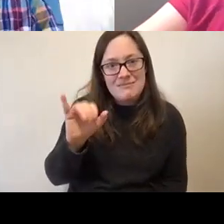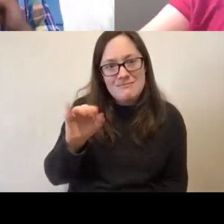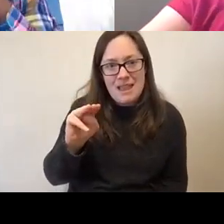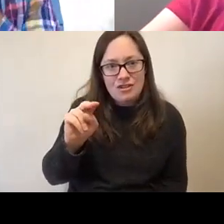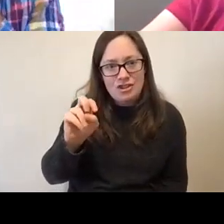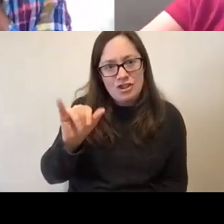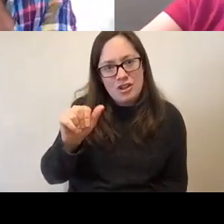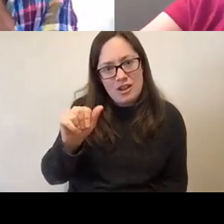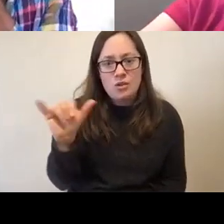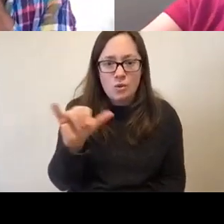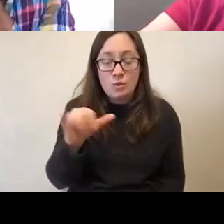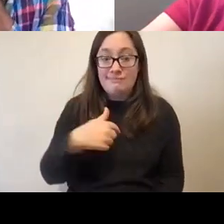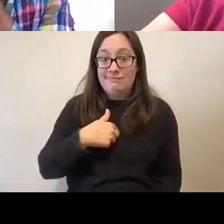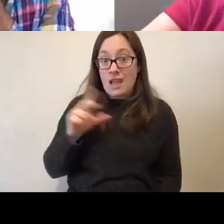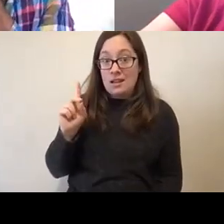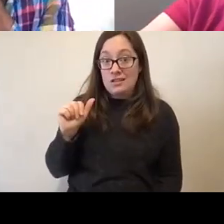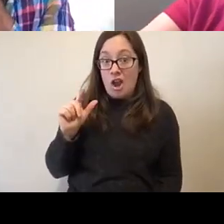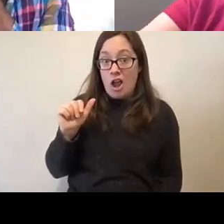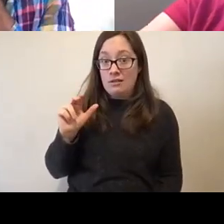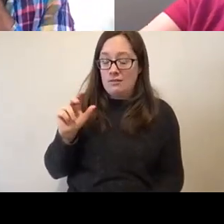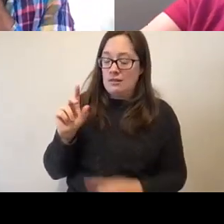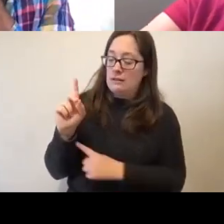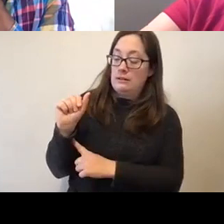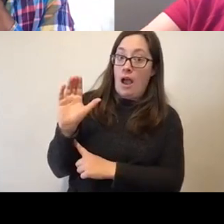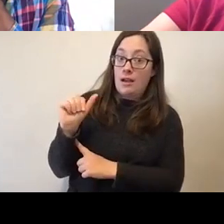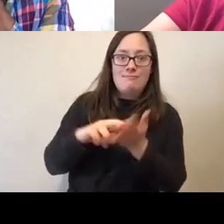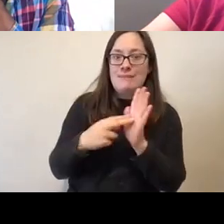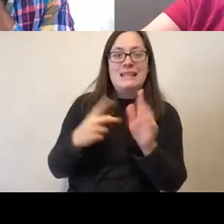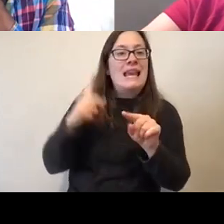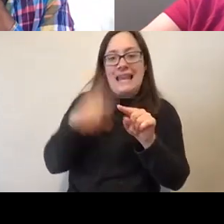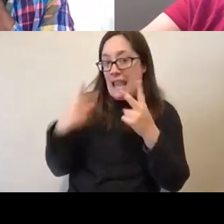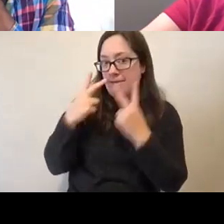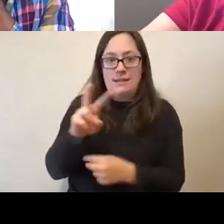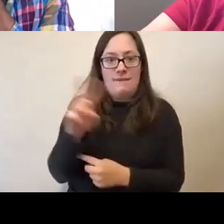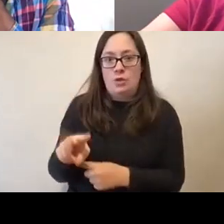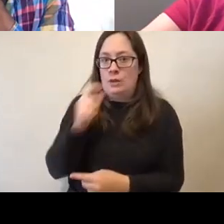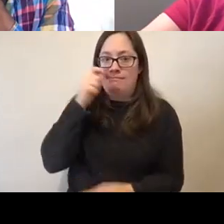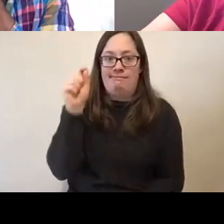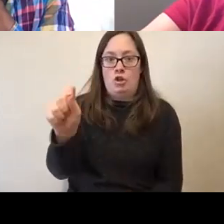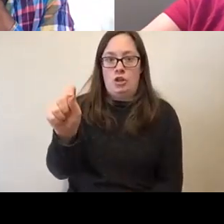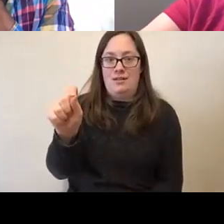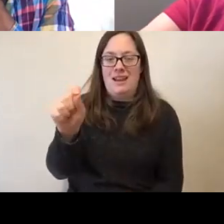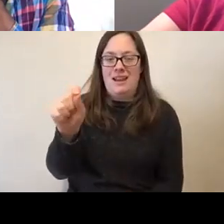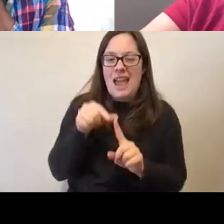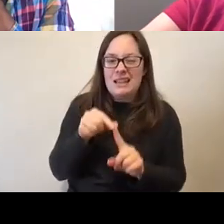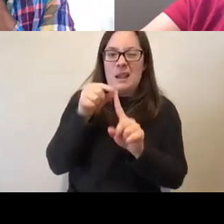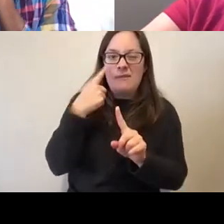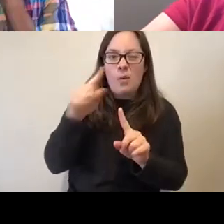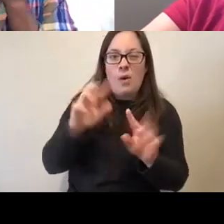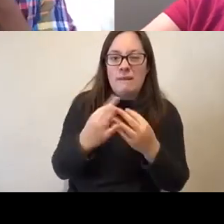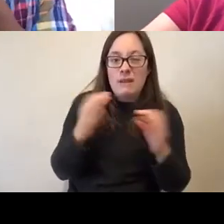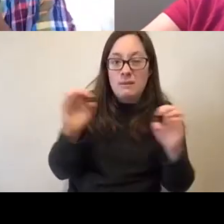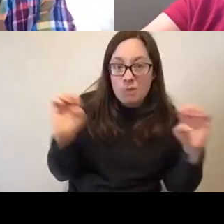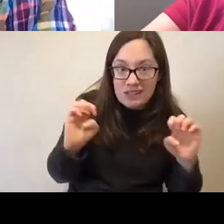because I have DACA, I'm not ever able to travel to Venezuela unless it's like a family emergency and I have to go through a very extensive process to do